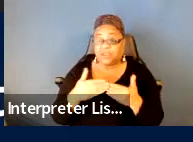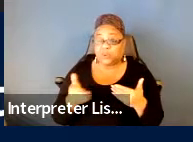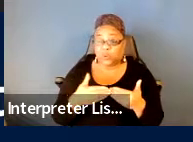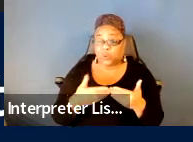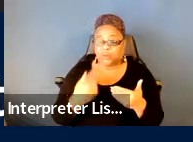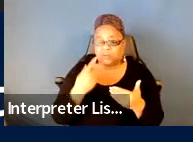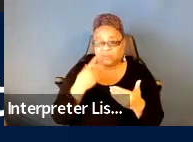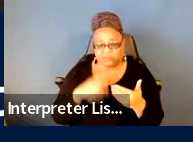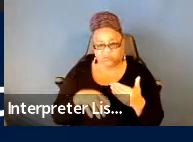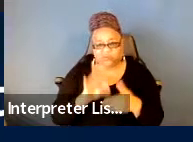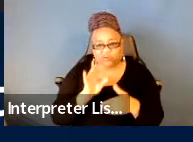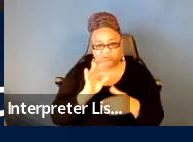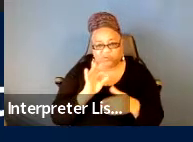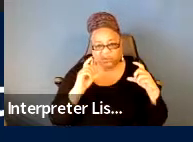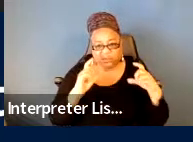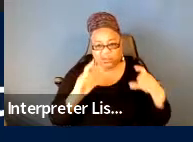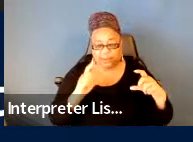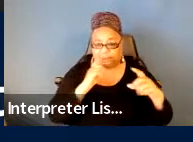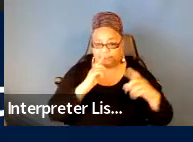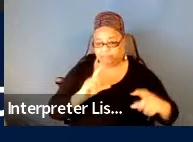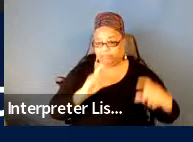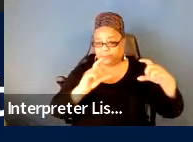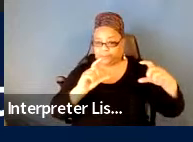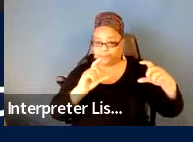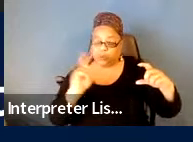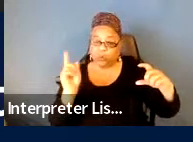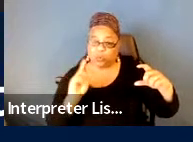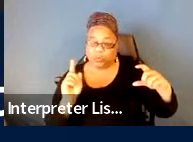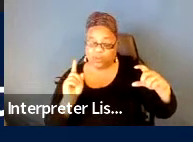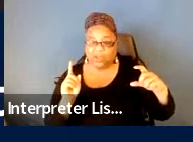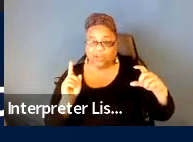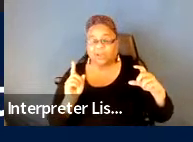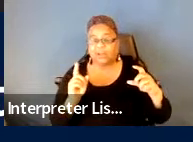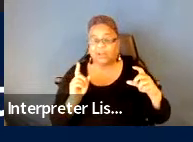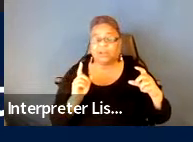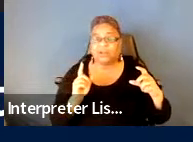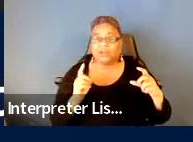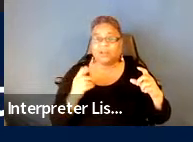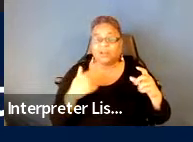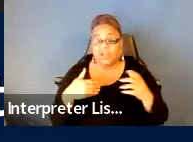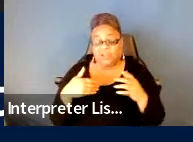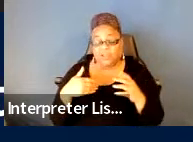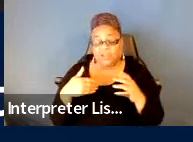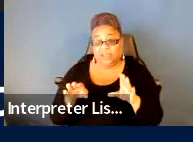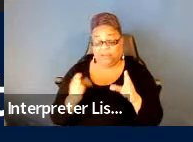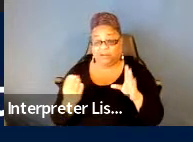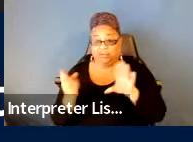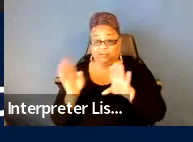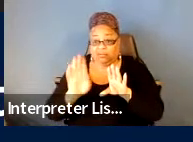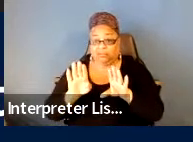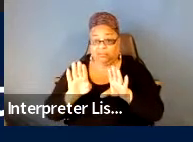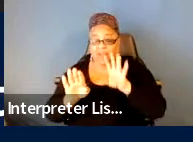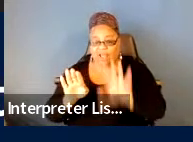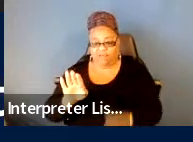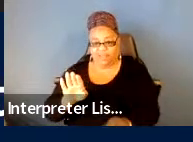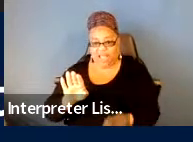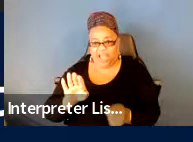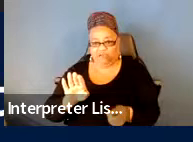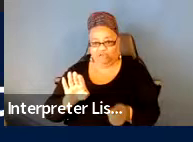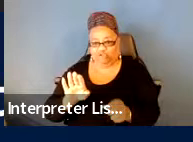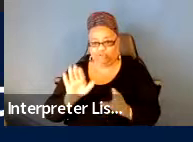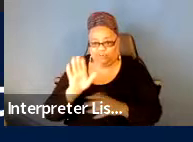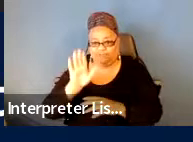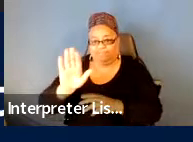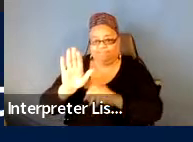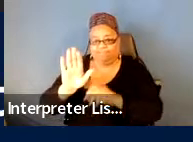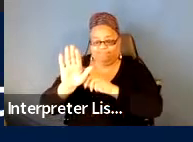sign alongside the door at the latch side. At double doors with one active leaf,